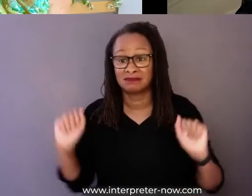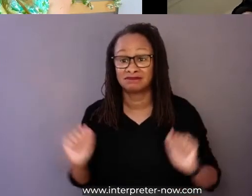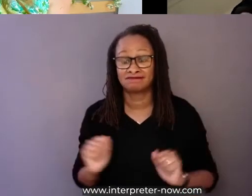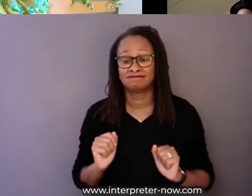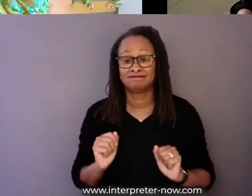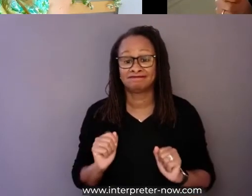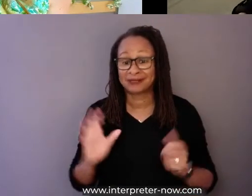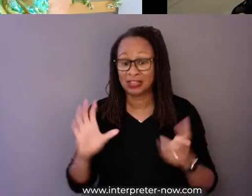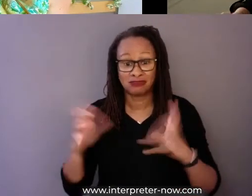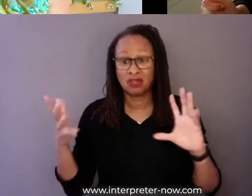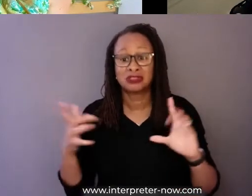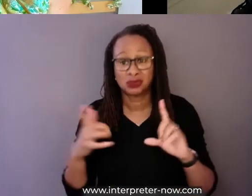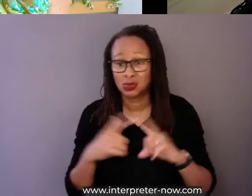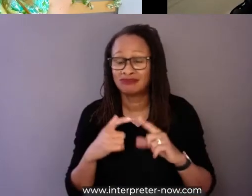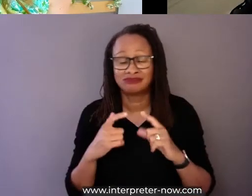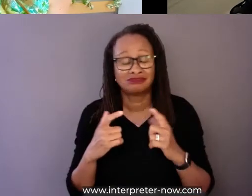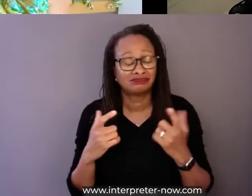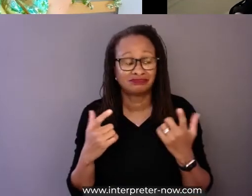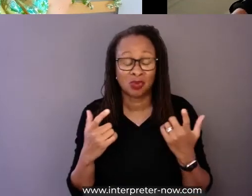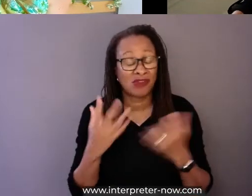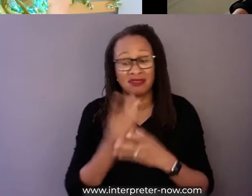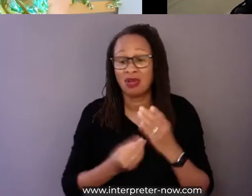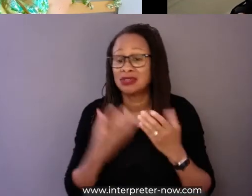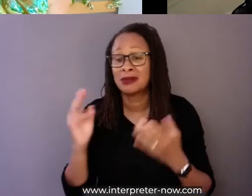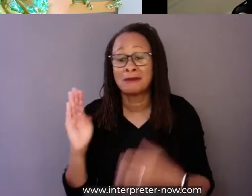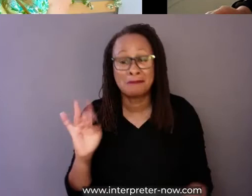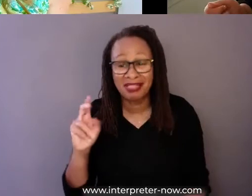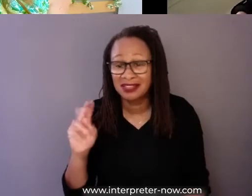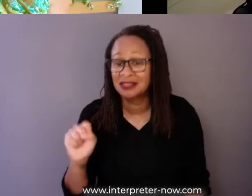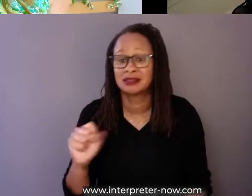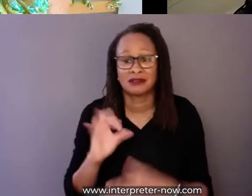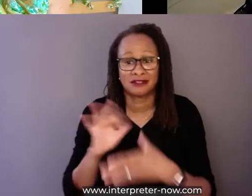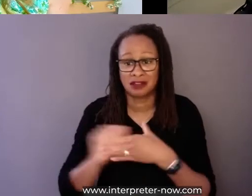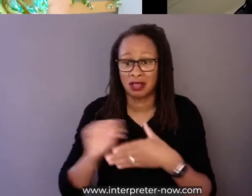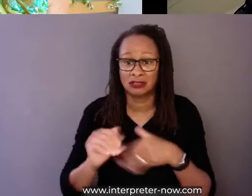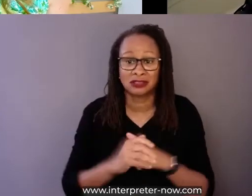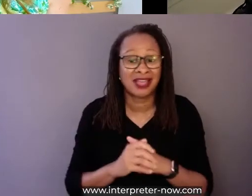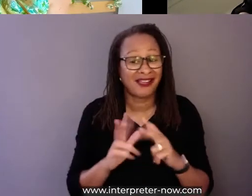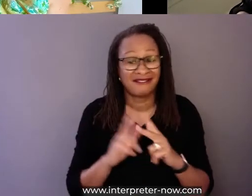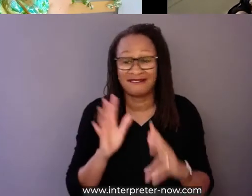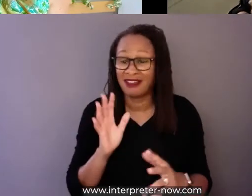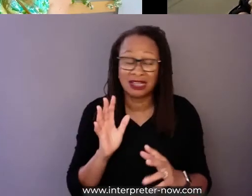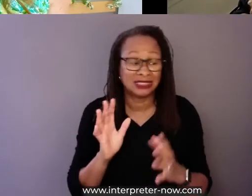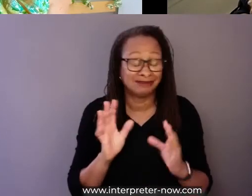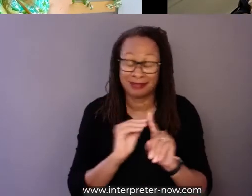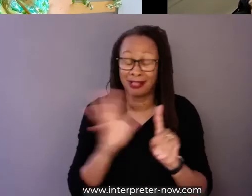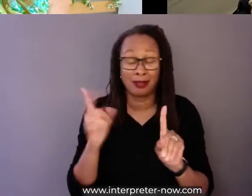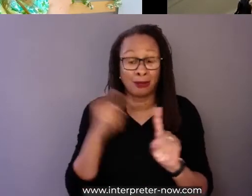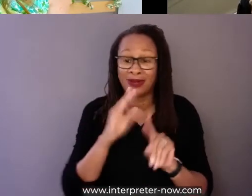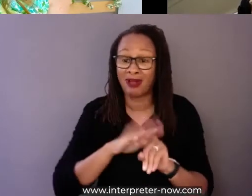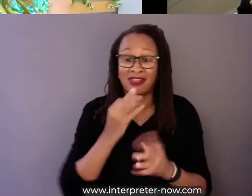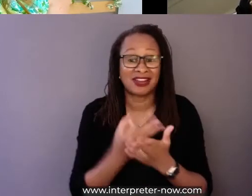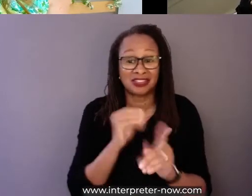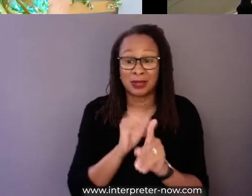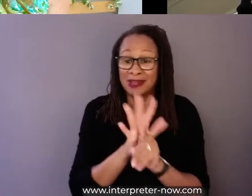have blown it to the tune of billions of dollars. Again, to put a very fine point on the financial impact here. And so